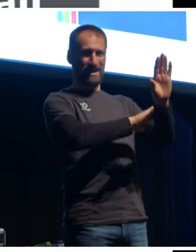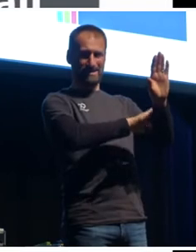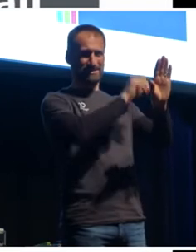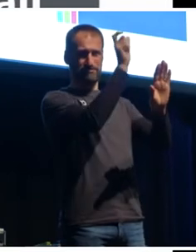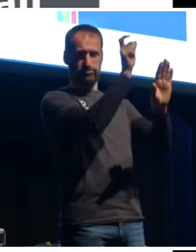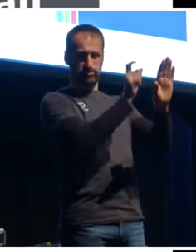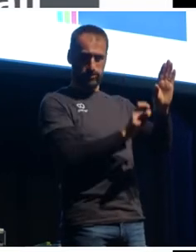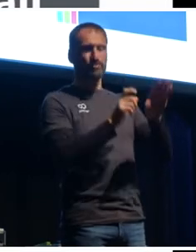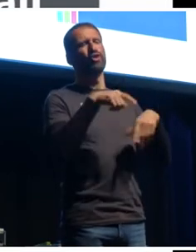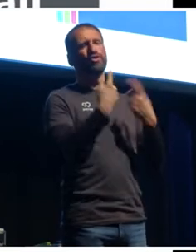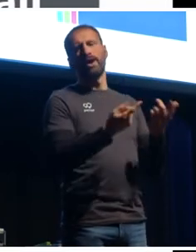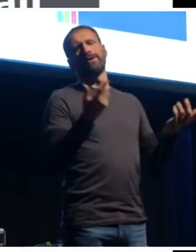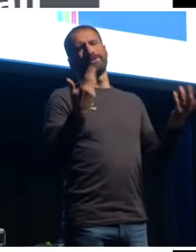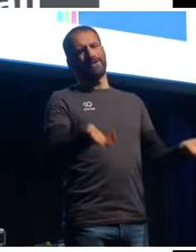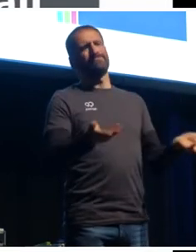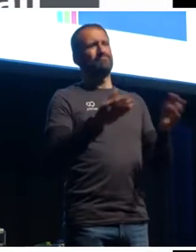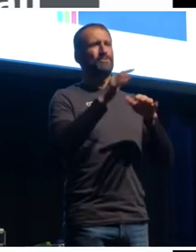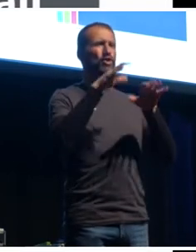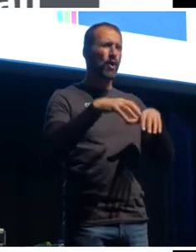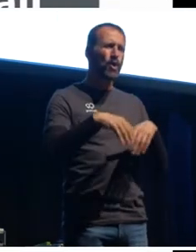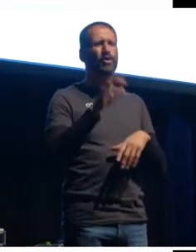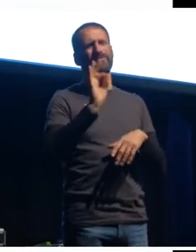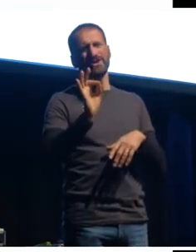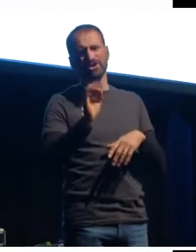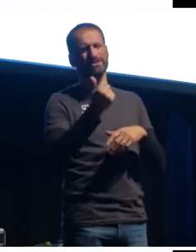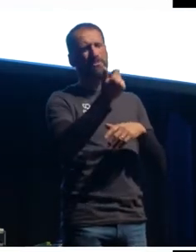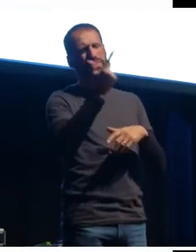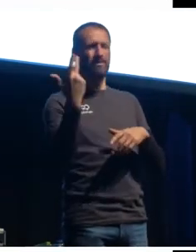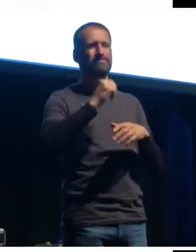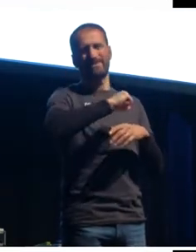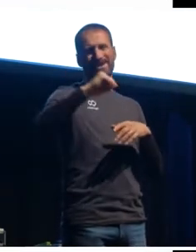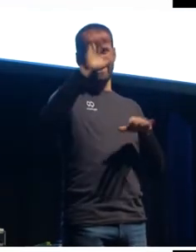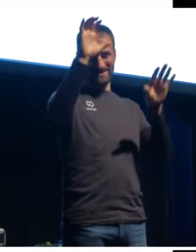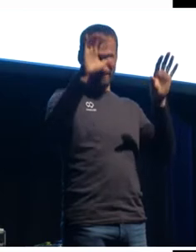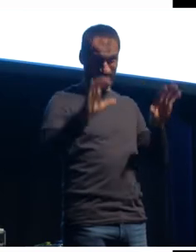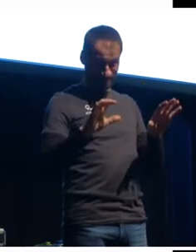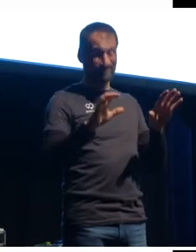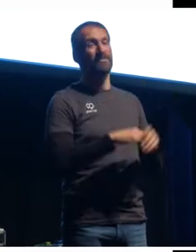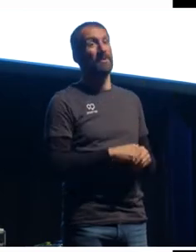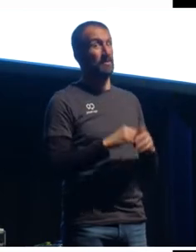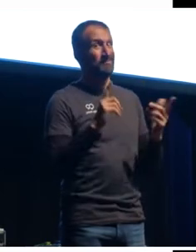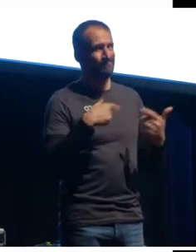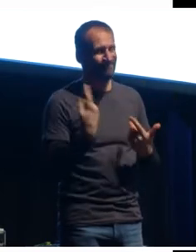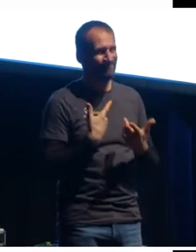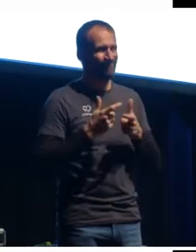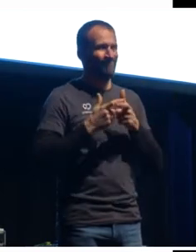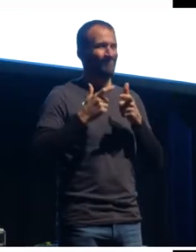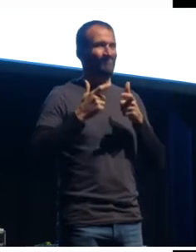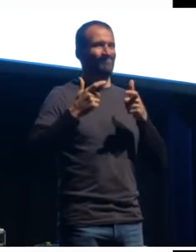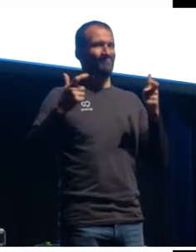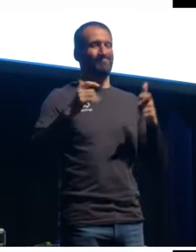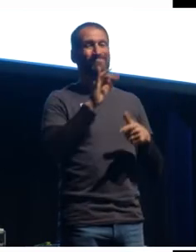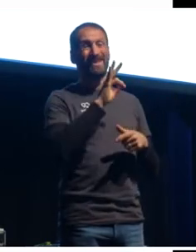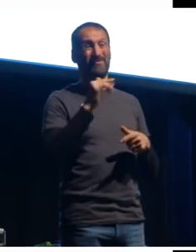of the code and all the features in this other place on to the right. But as we grew, IFT picked up some